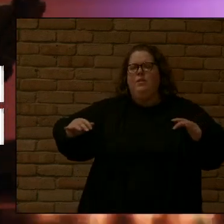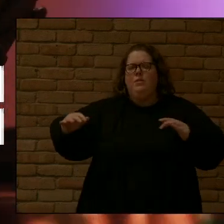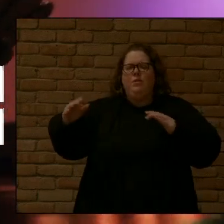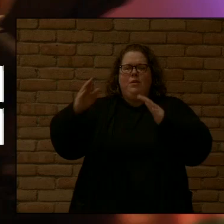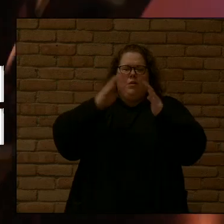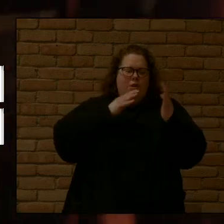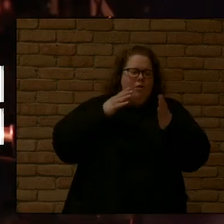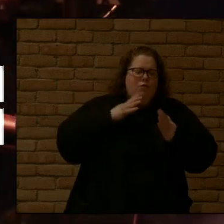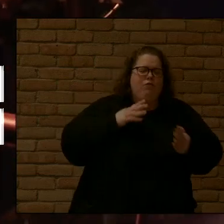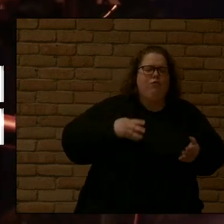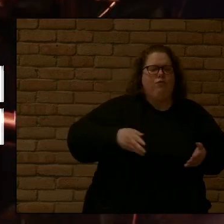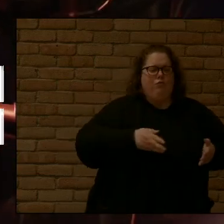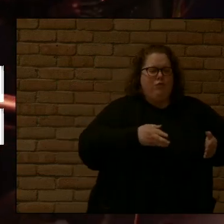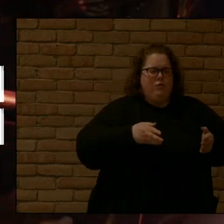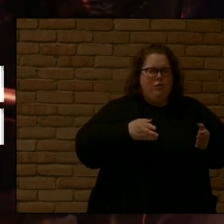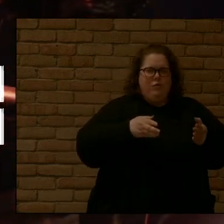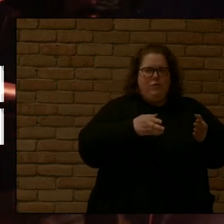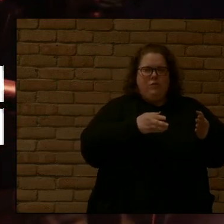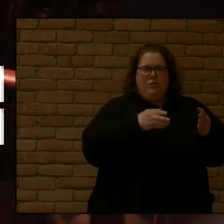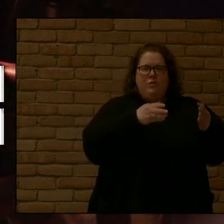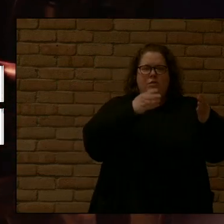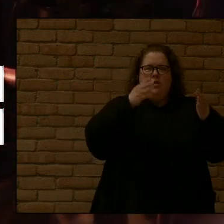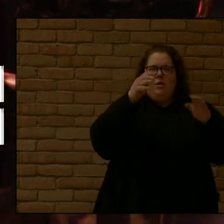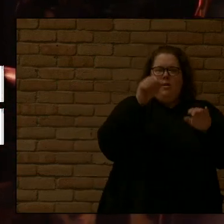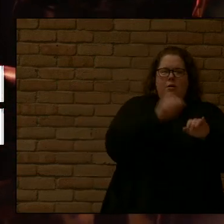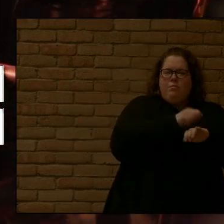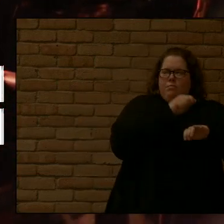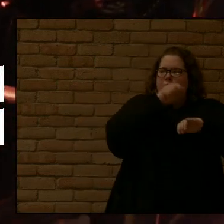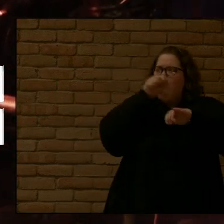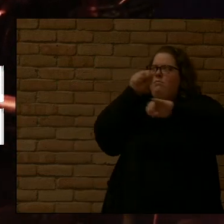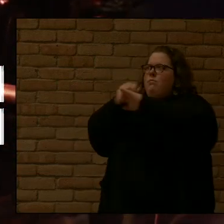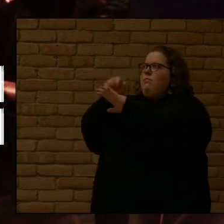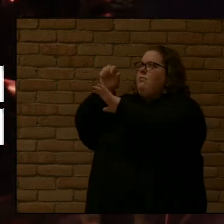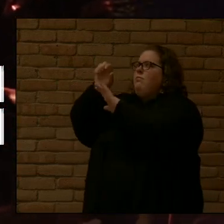from rivers to the